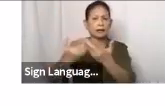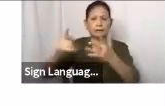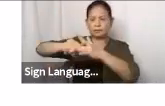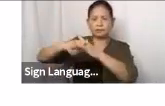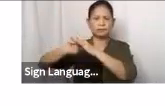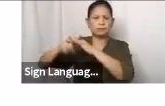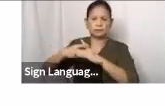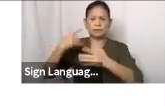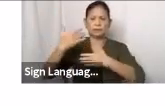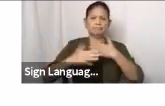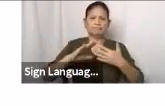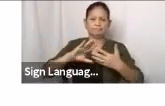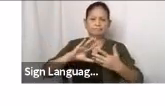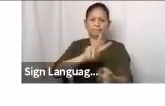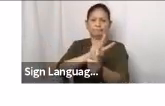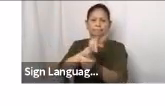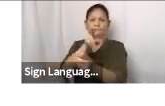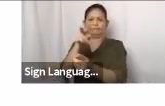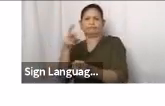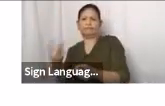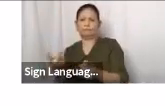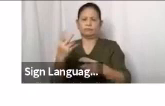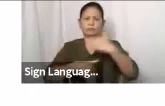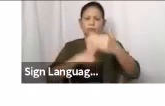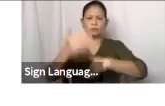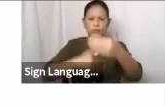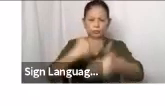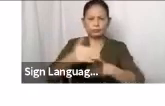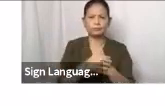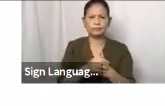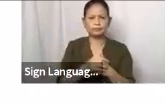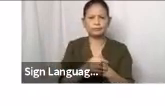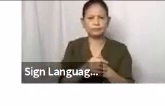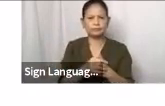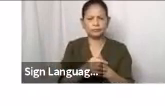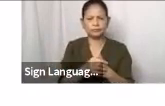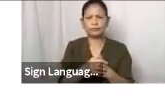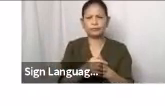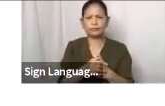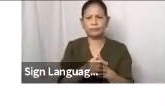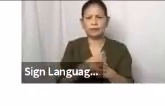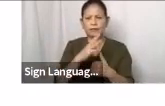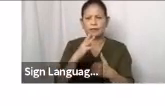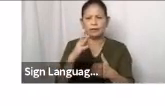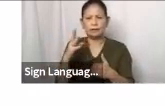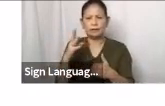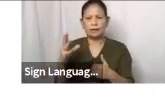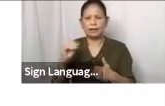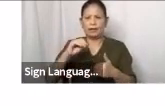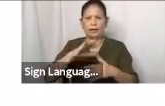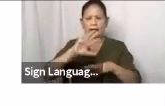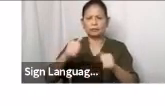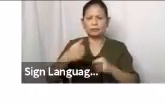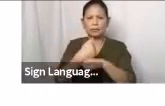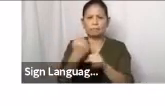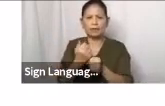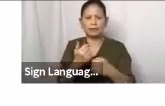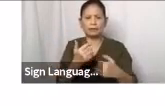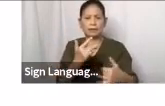transition process. But obviously, they have along with that, we have to make the sensitization